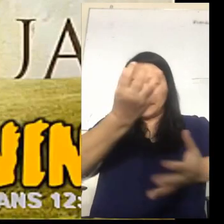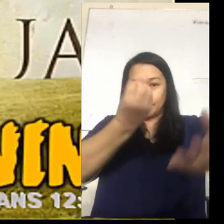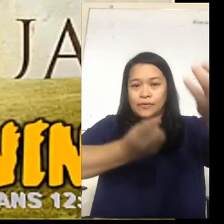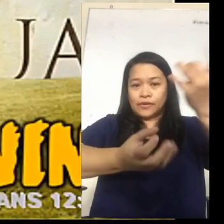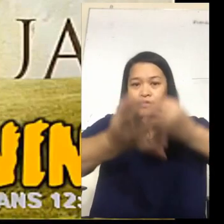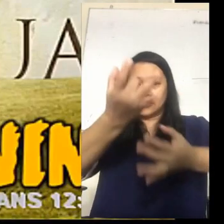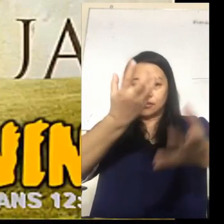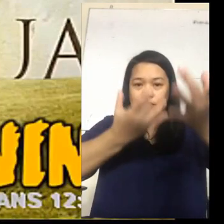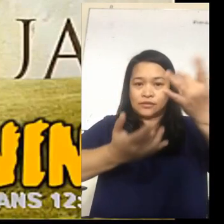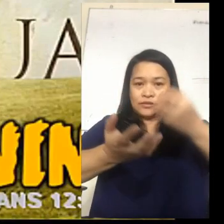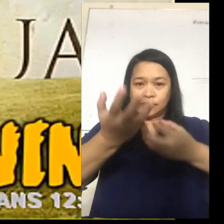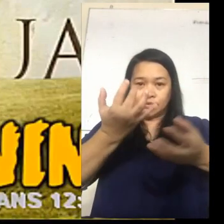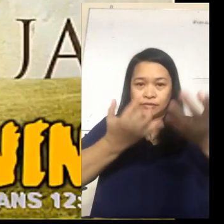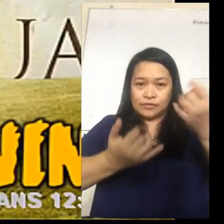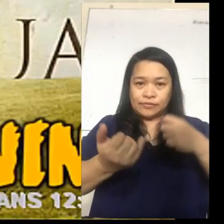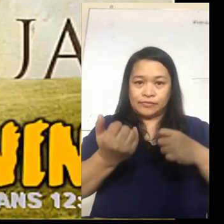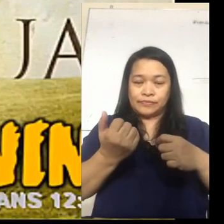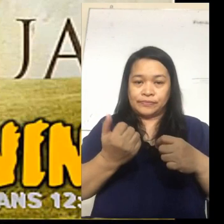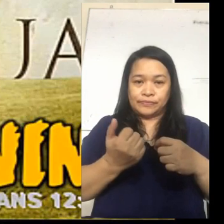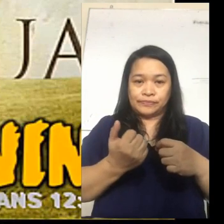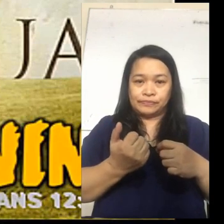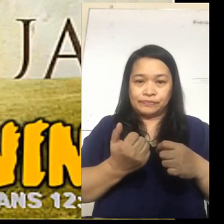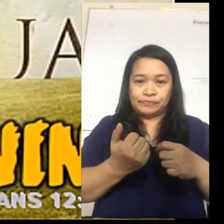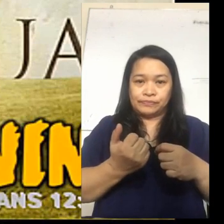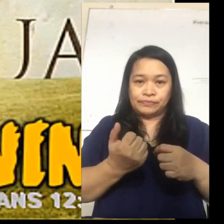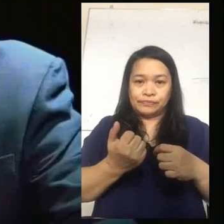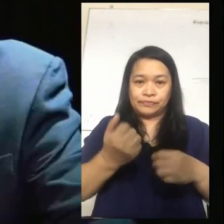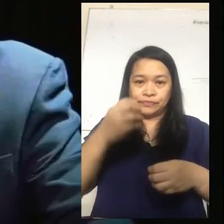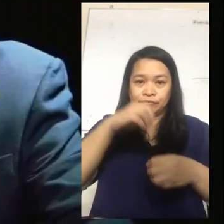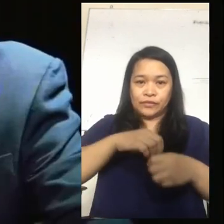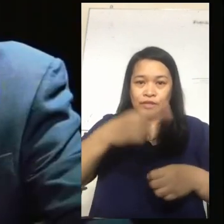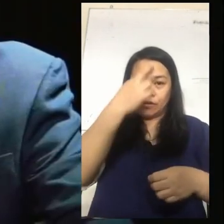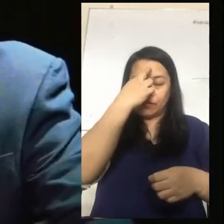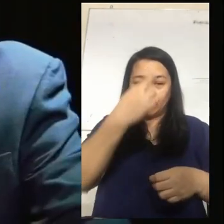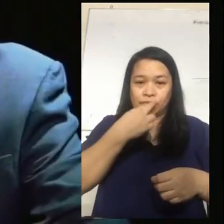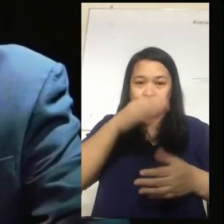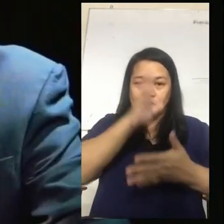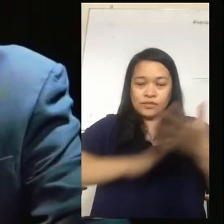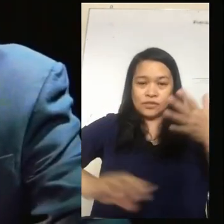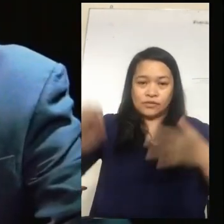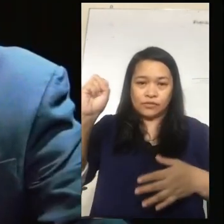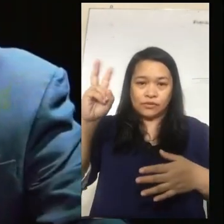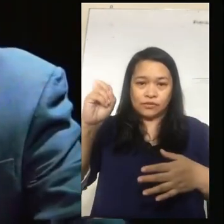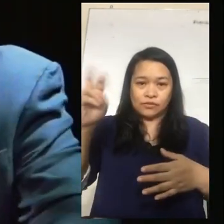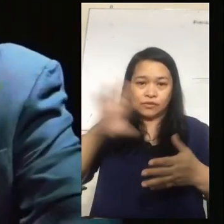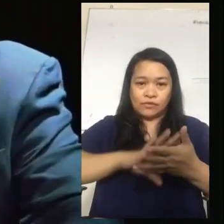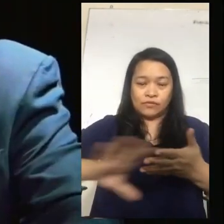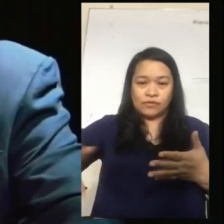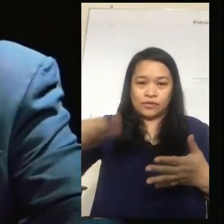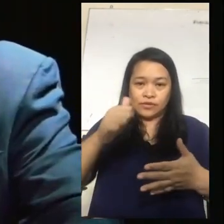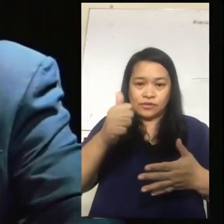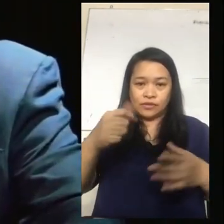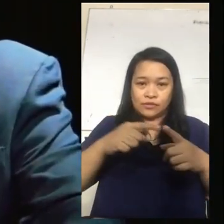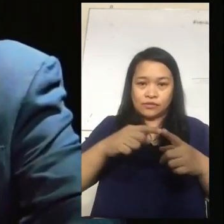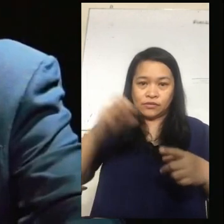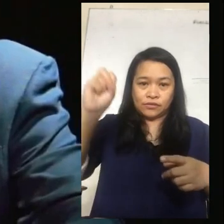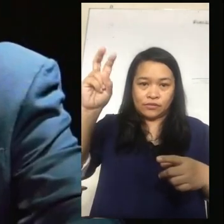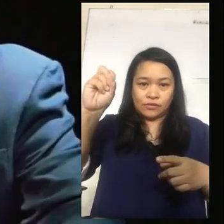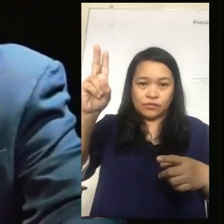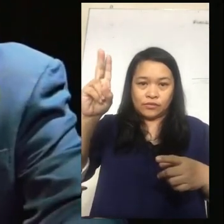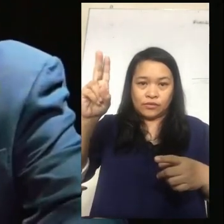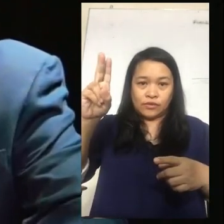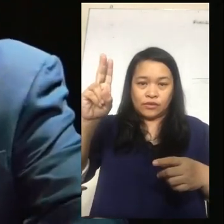Keeping your spiritual life burning. Dito po sa Romans chapter 12, verse 10 to 12, here's